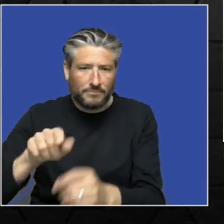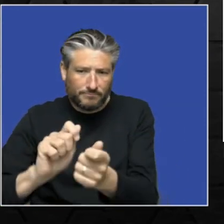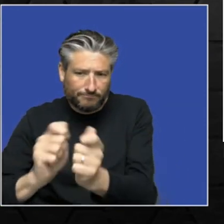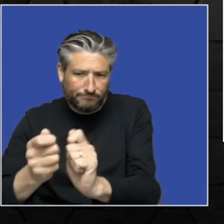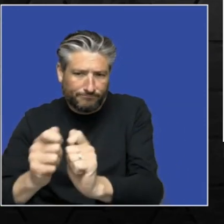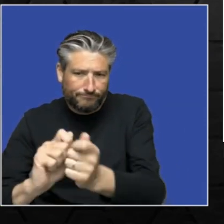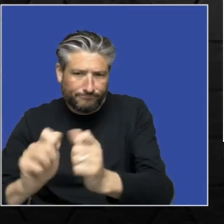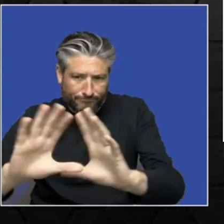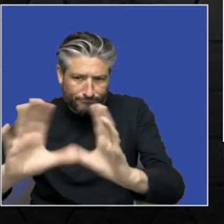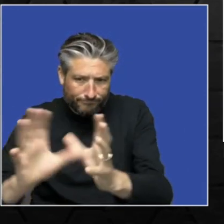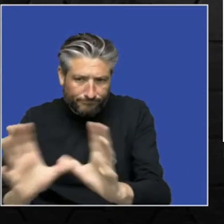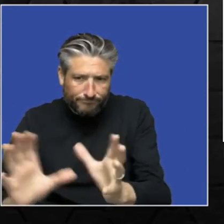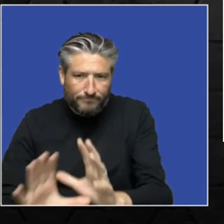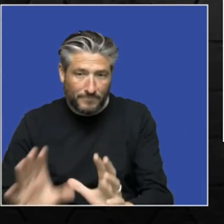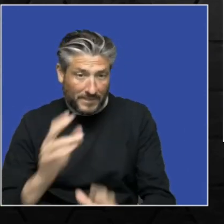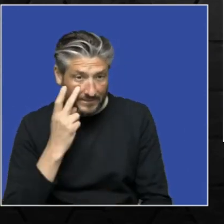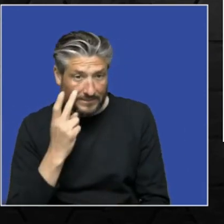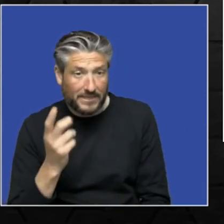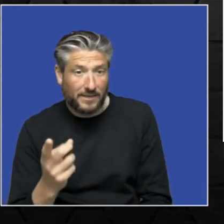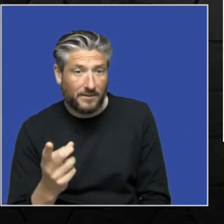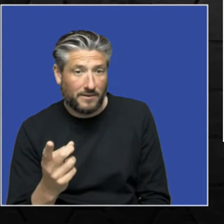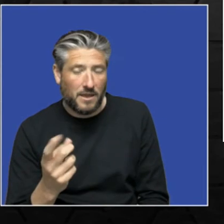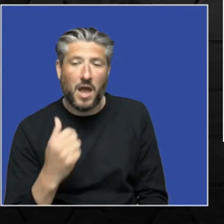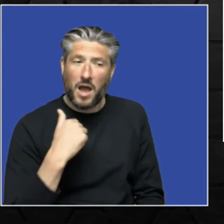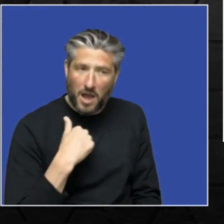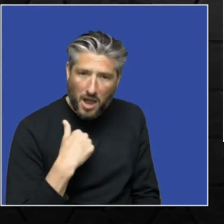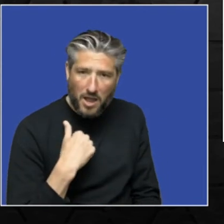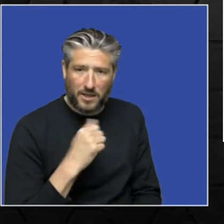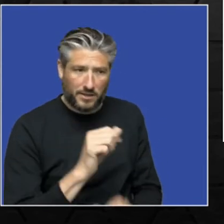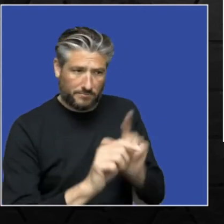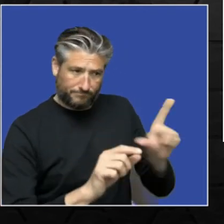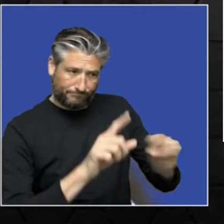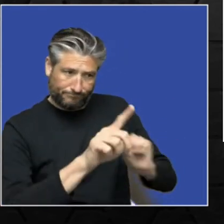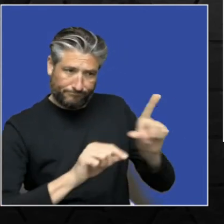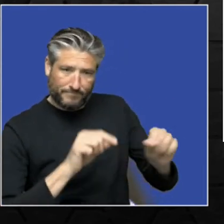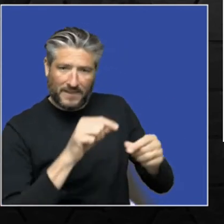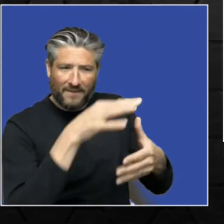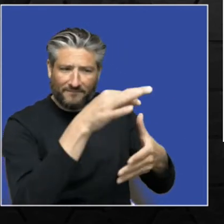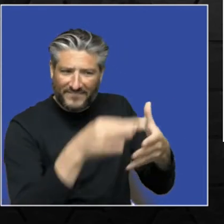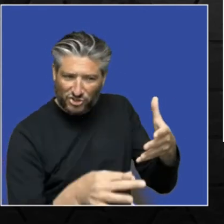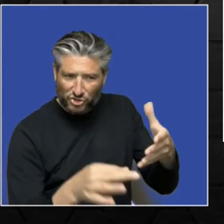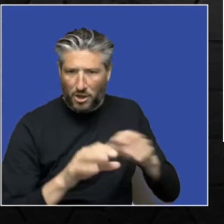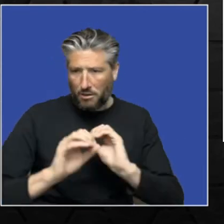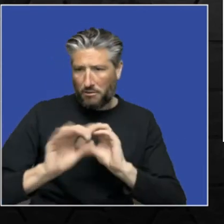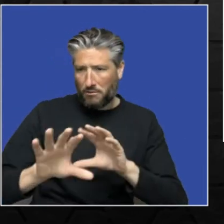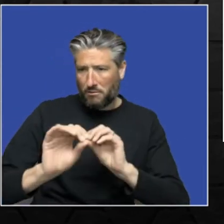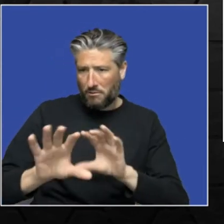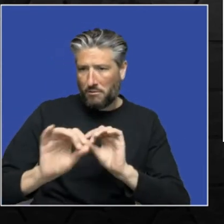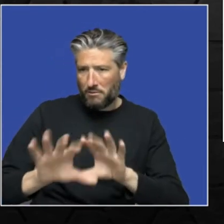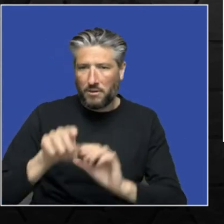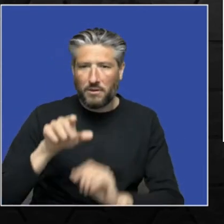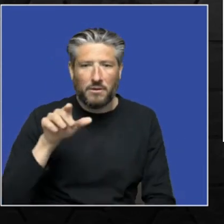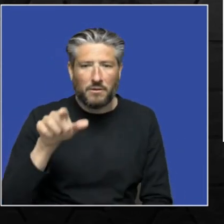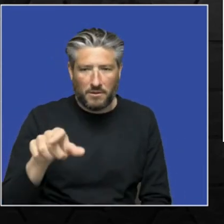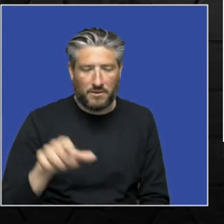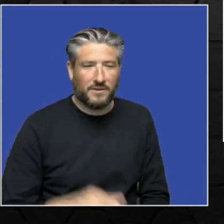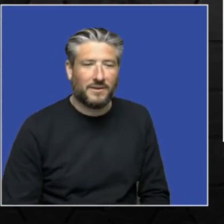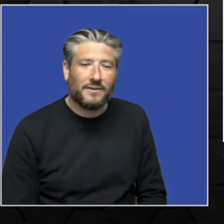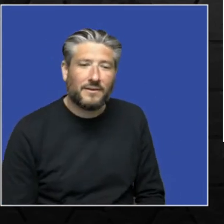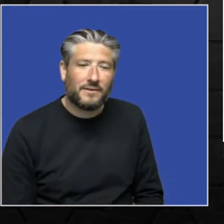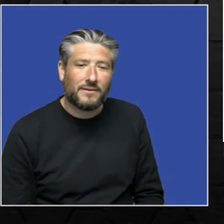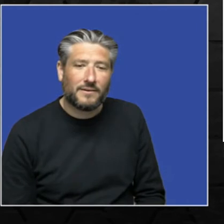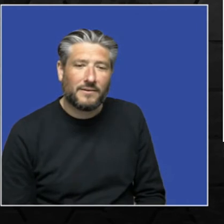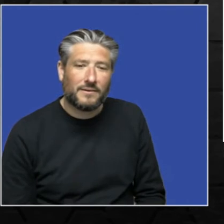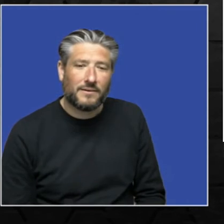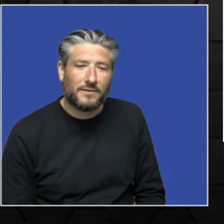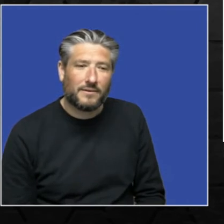to what features I want to see into my GAN. Let us try to make it more like a teapot, and you can see that how